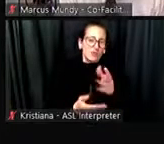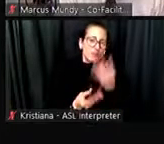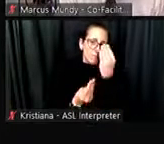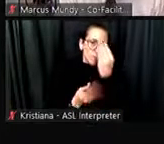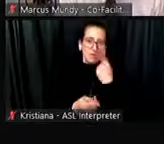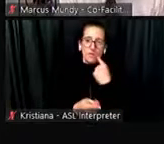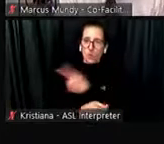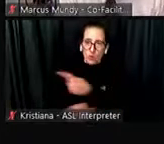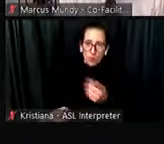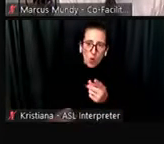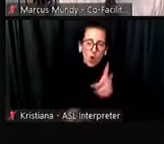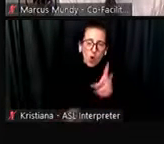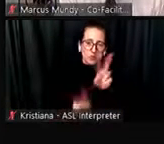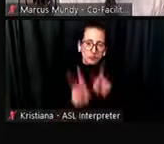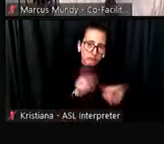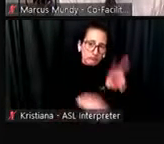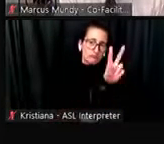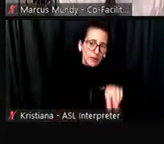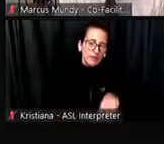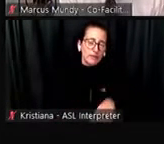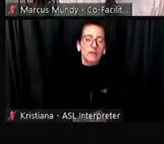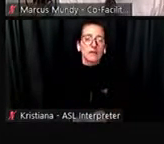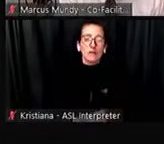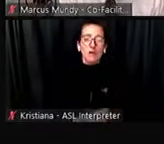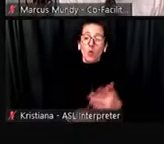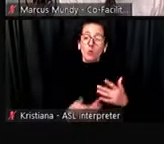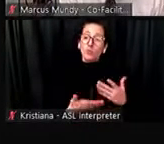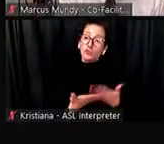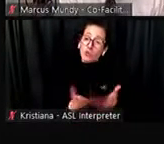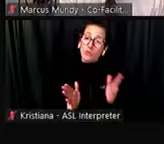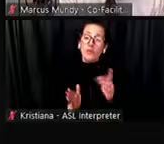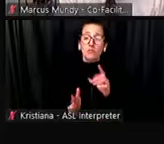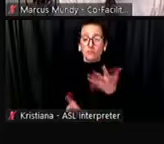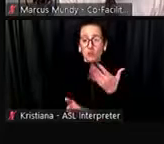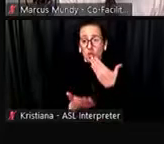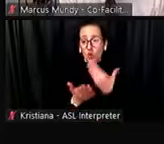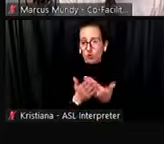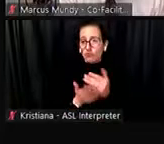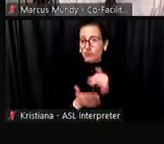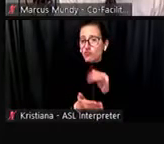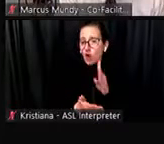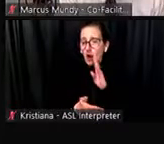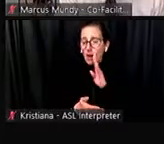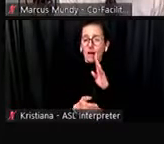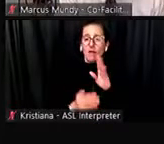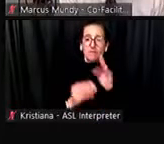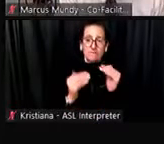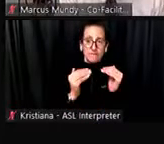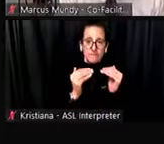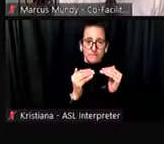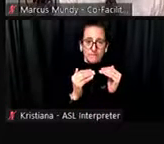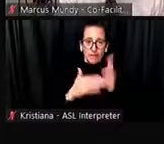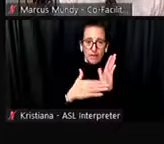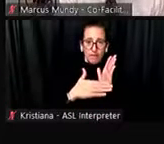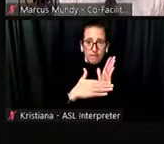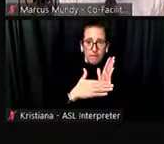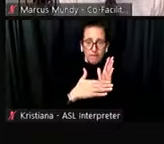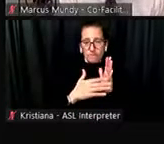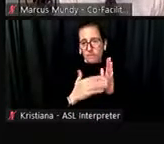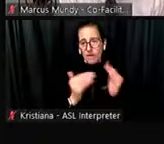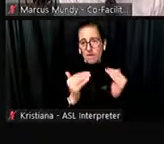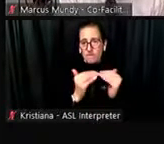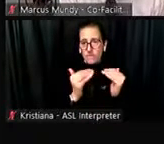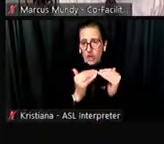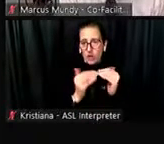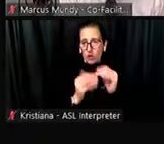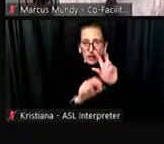we generally do a fairly decent job on evenly distributing out among all operating areas.